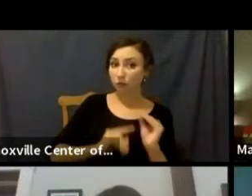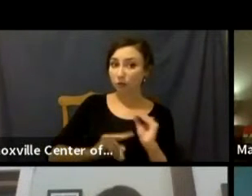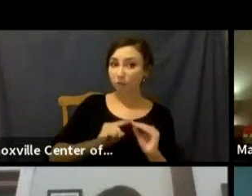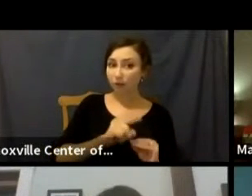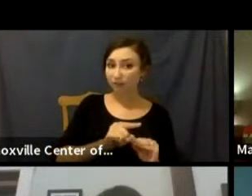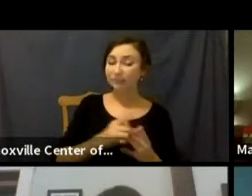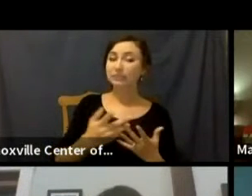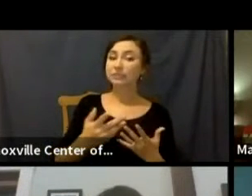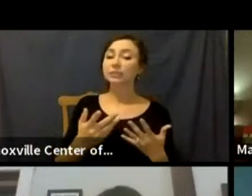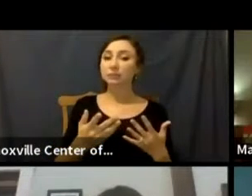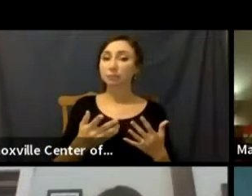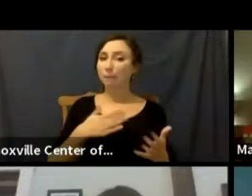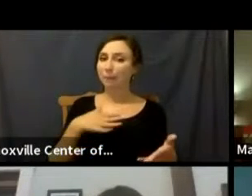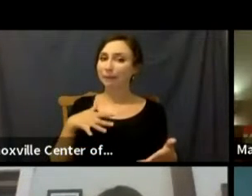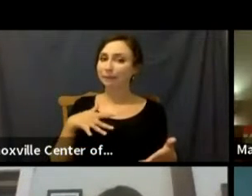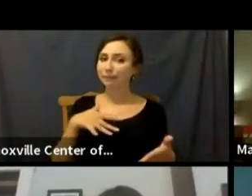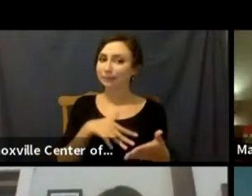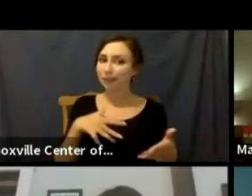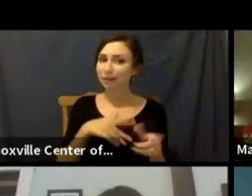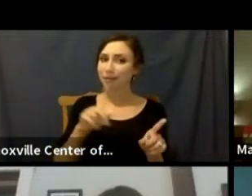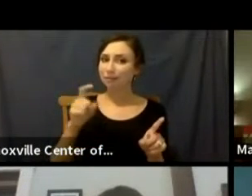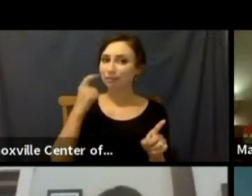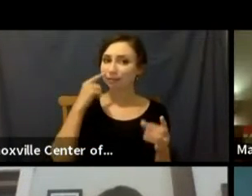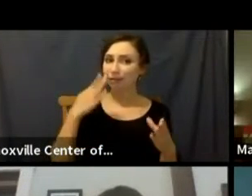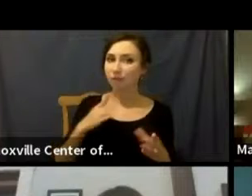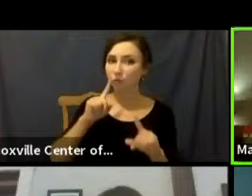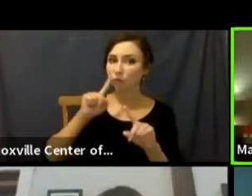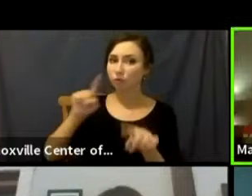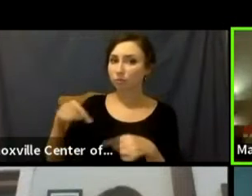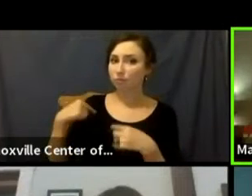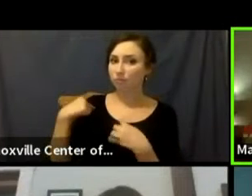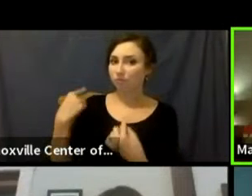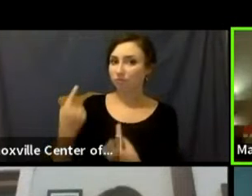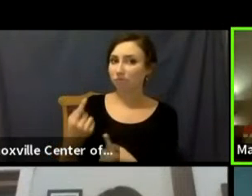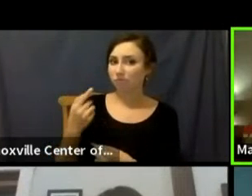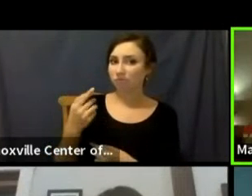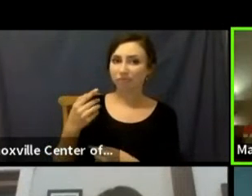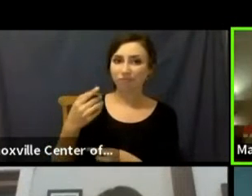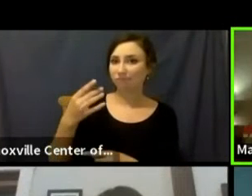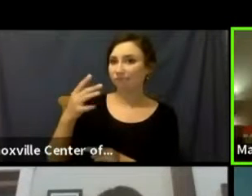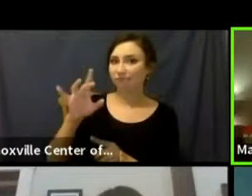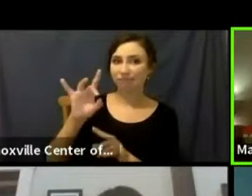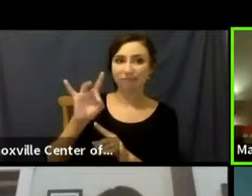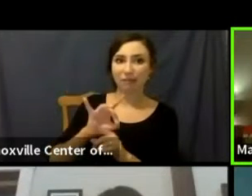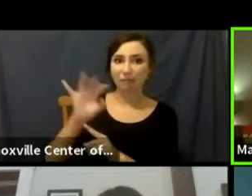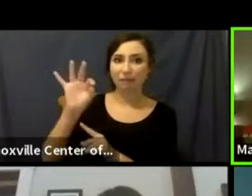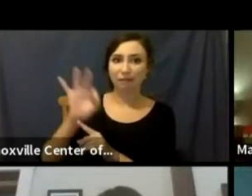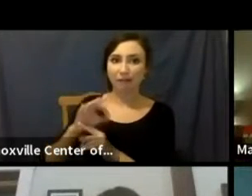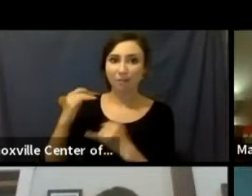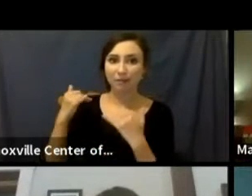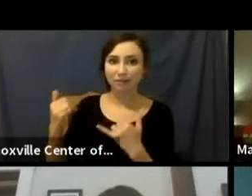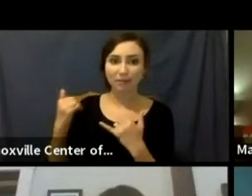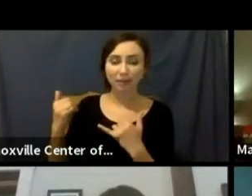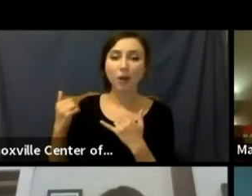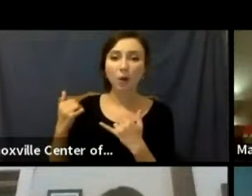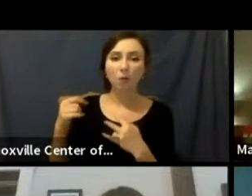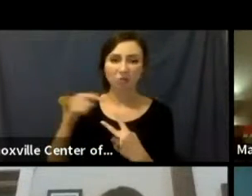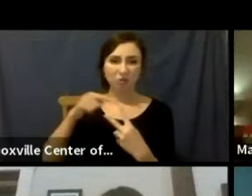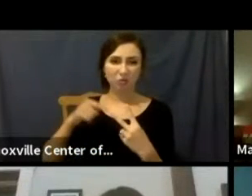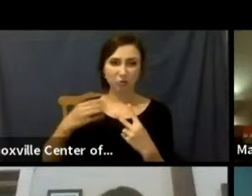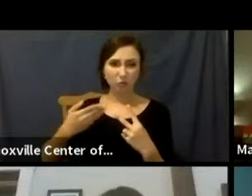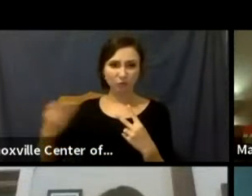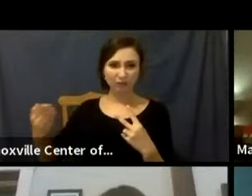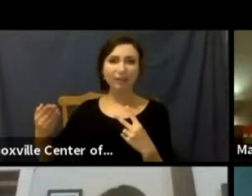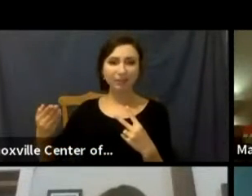my sort of studying the governor's responses over the last 8 or 9 months now, there's two things that sort